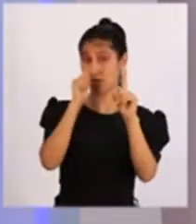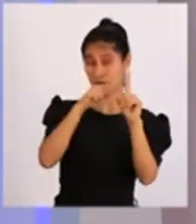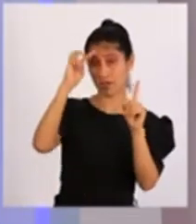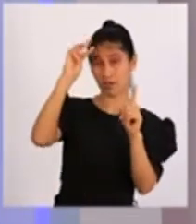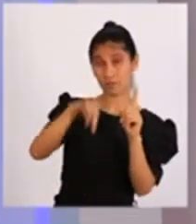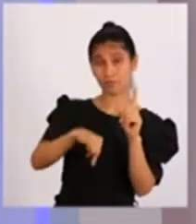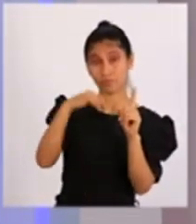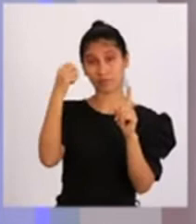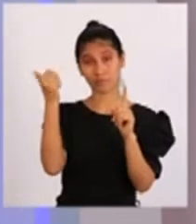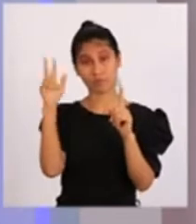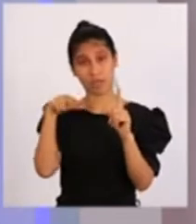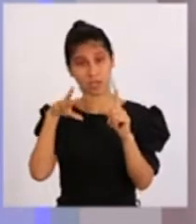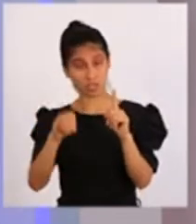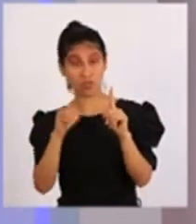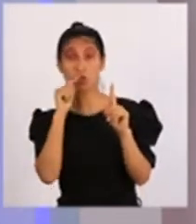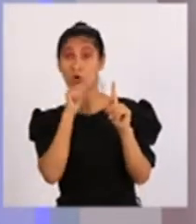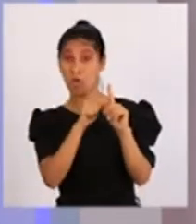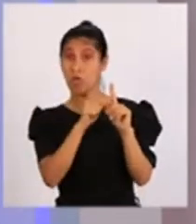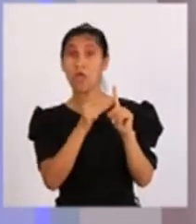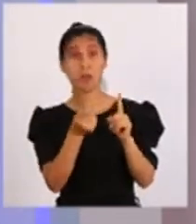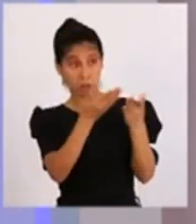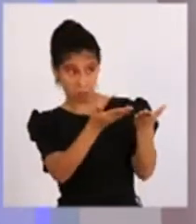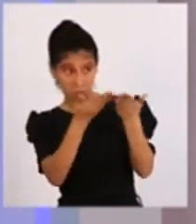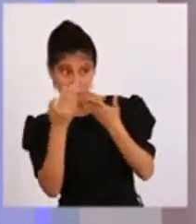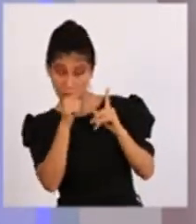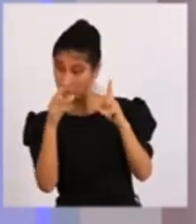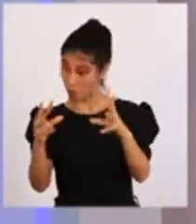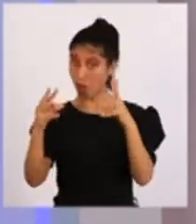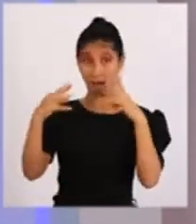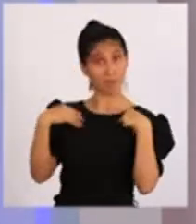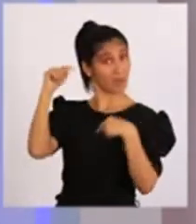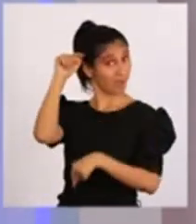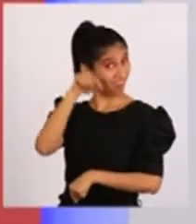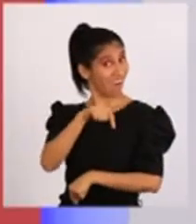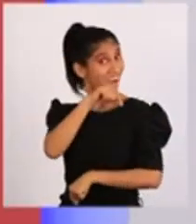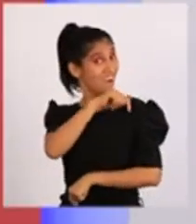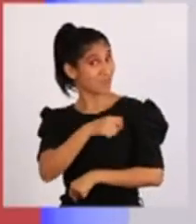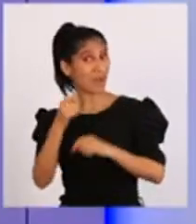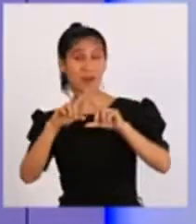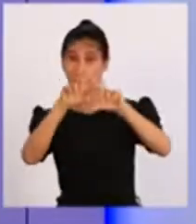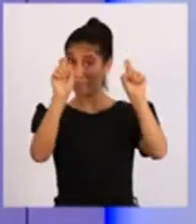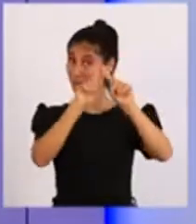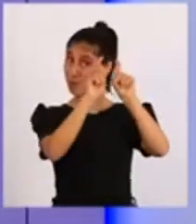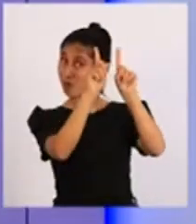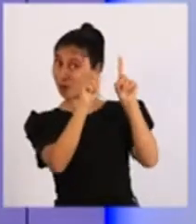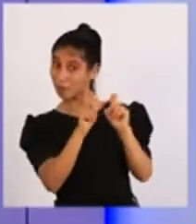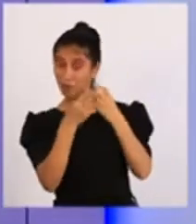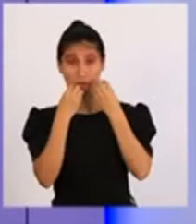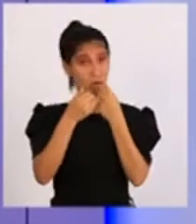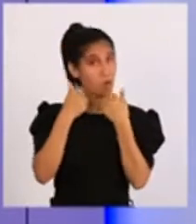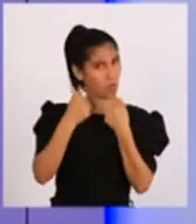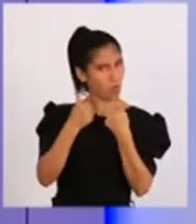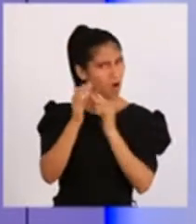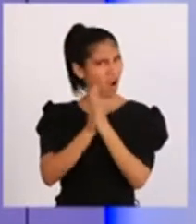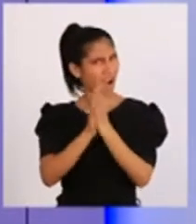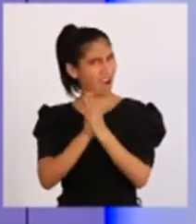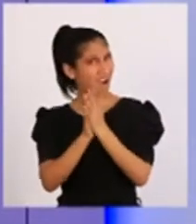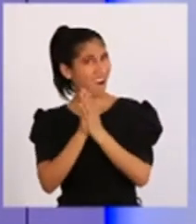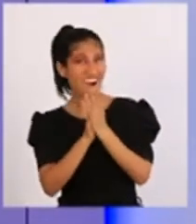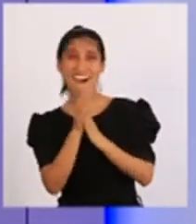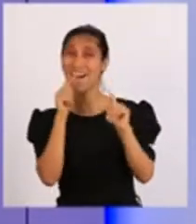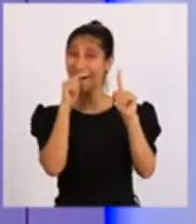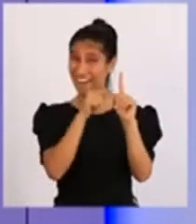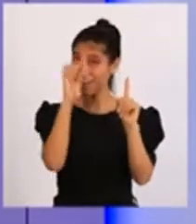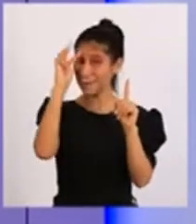and he accepted to be a guest in your podcast. Oh, Mario, Marino será